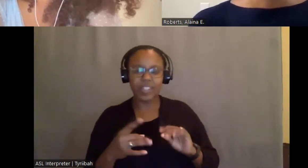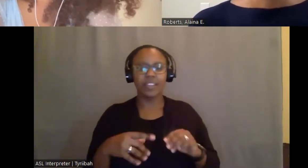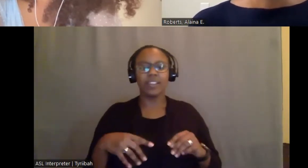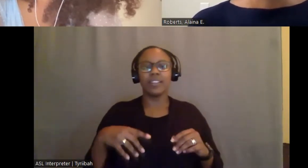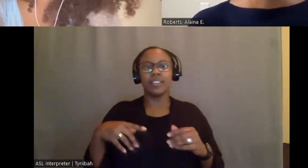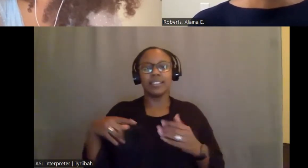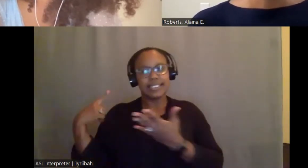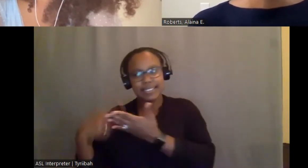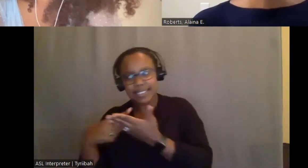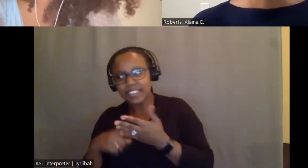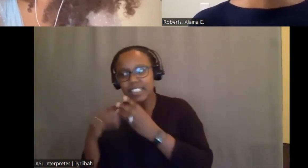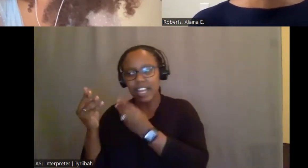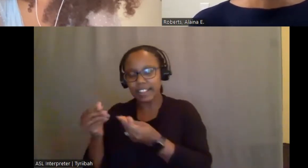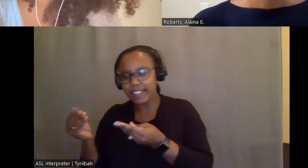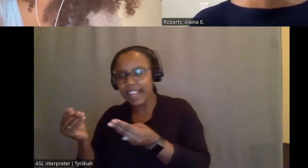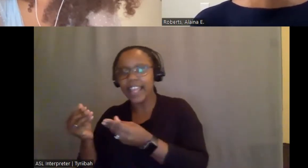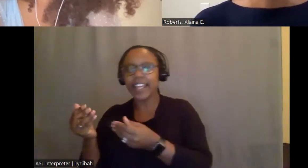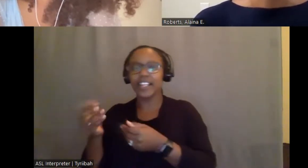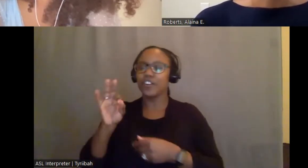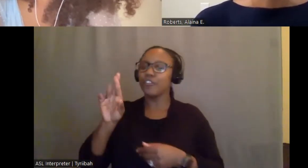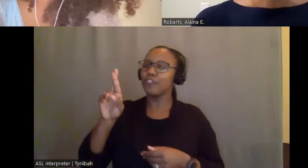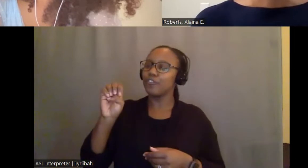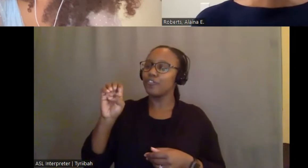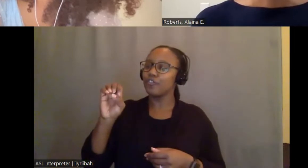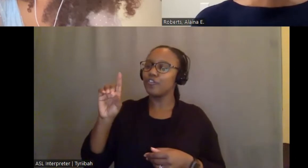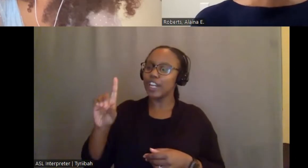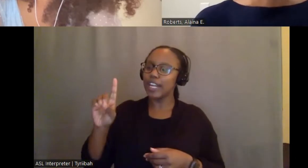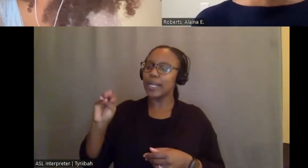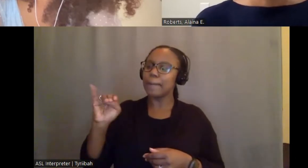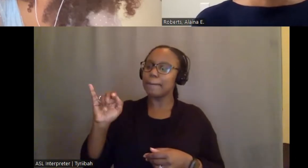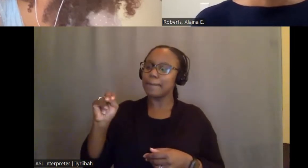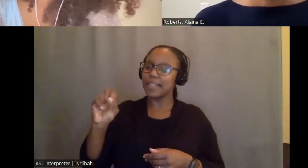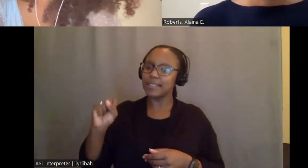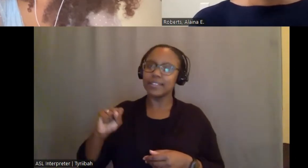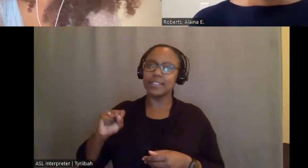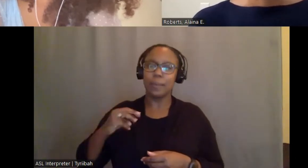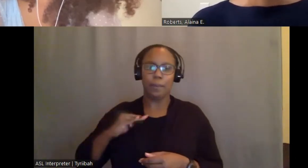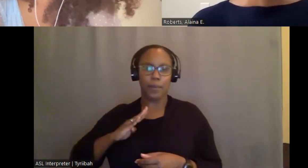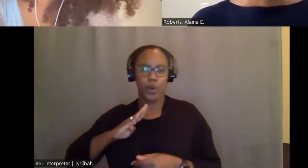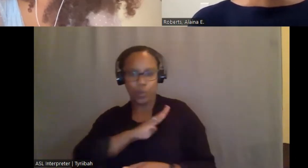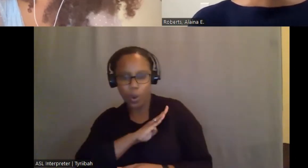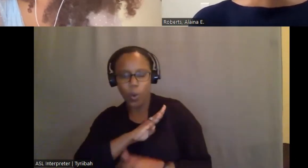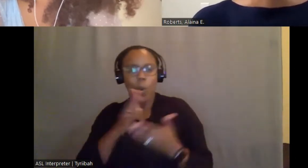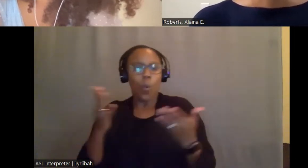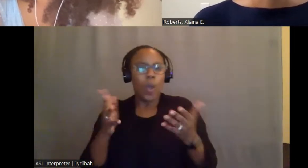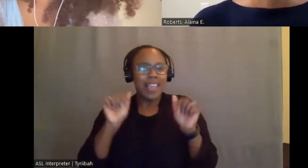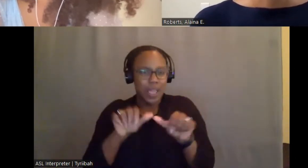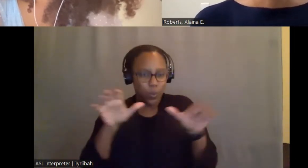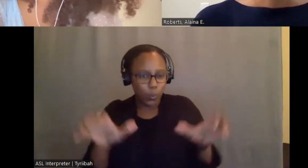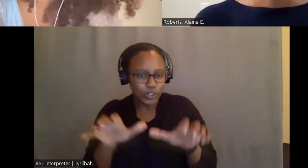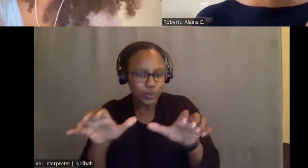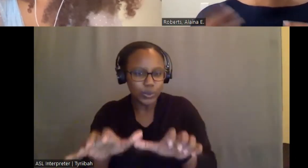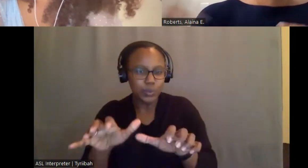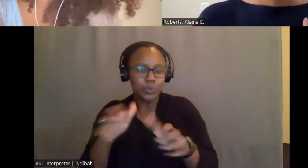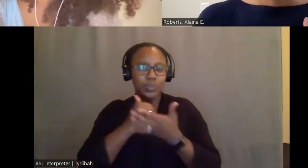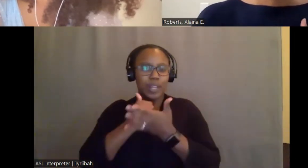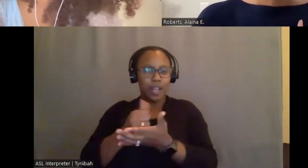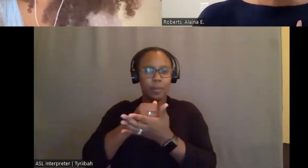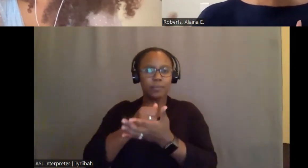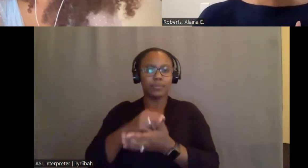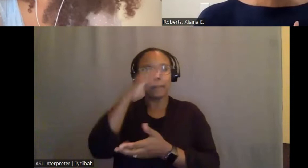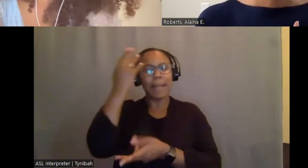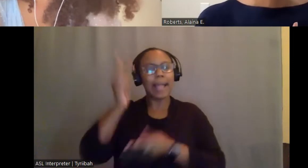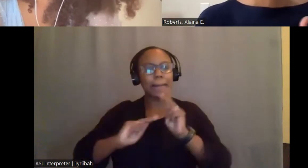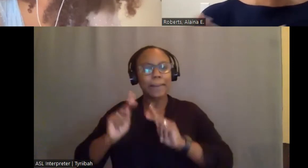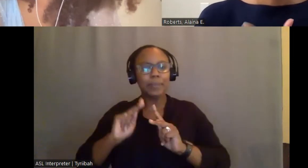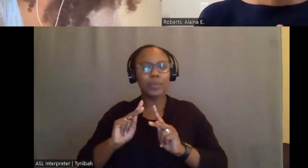Freedmen's Bureau, about what could possibly be done to help African Americans be self-sufficient. That's not happening in the United States, but we can do it over